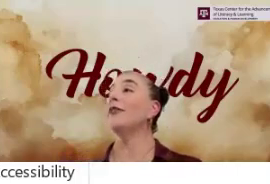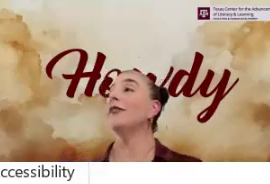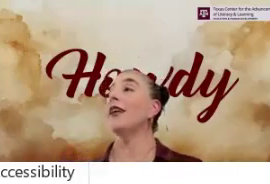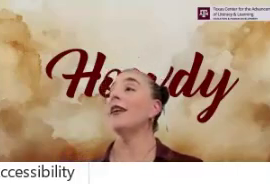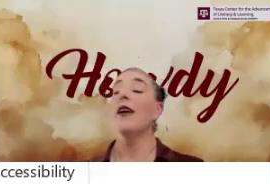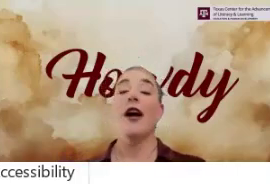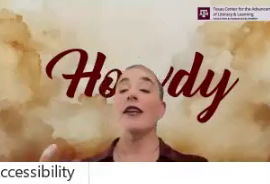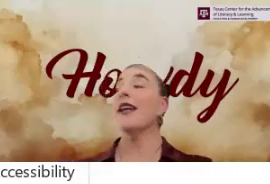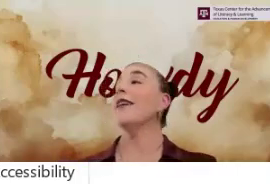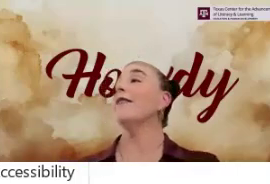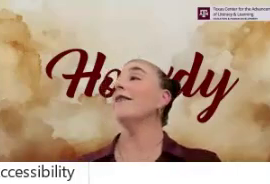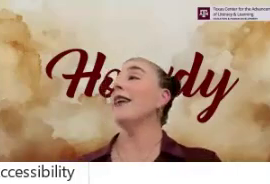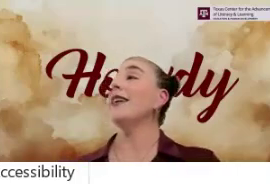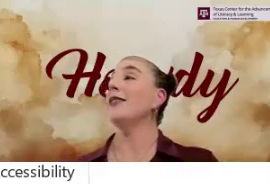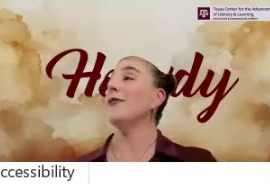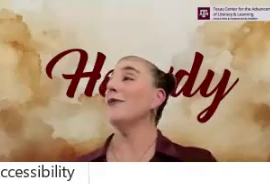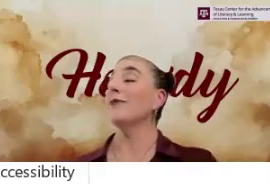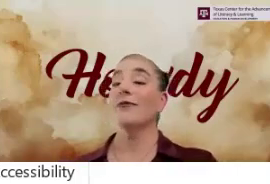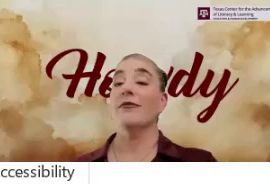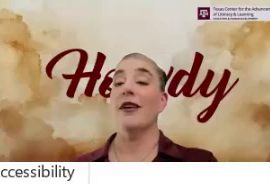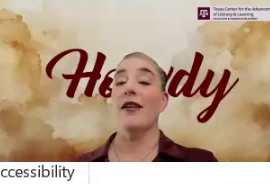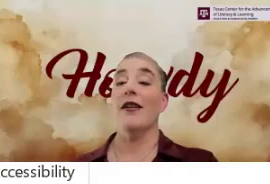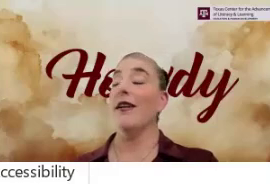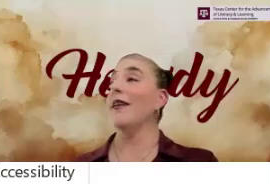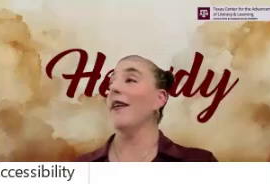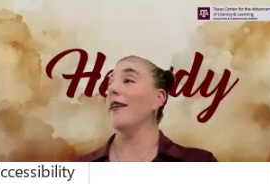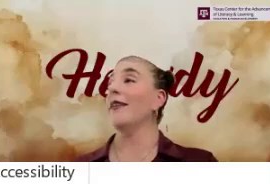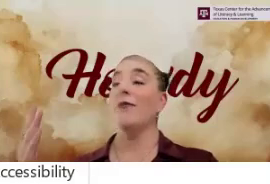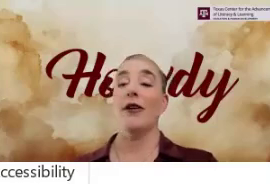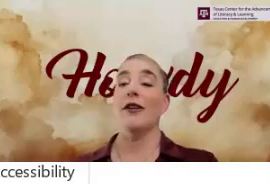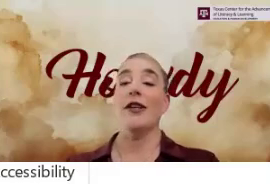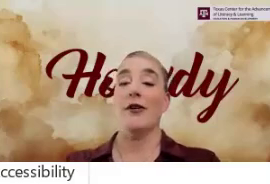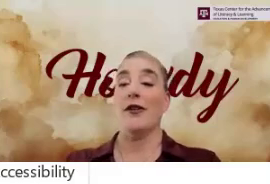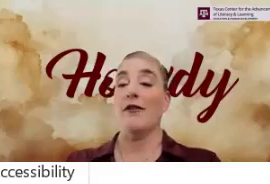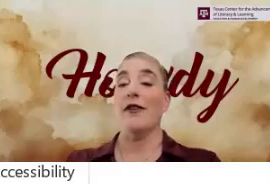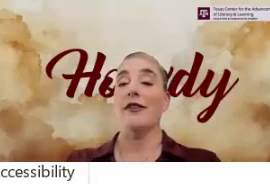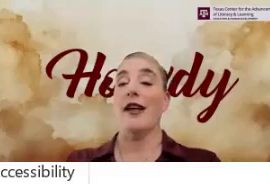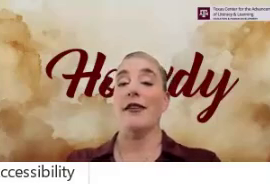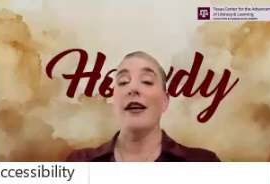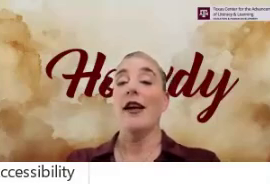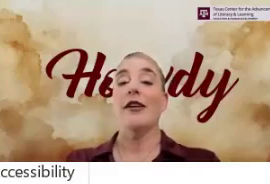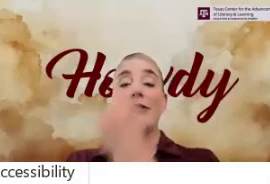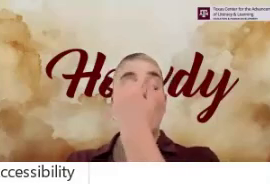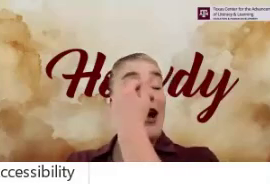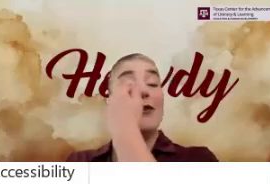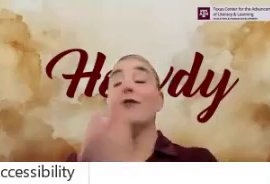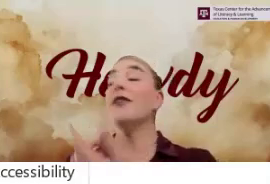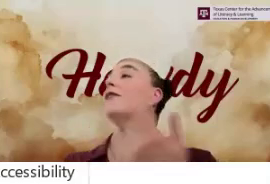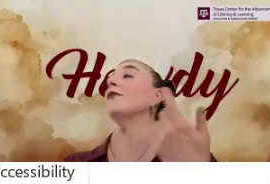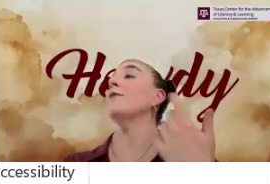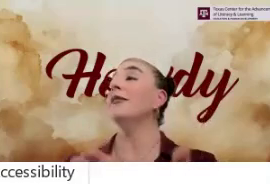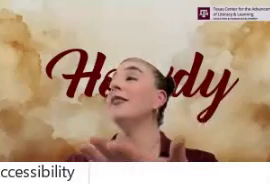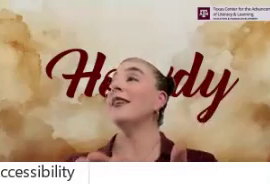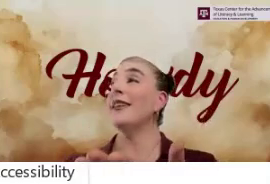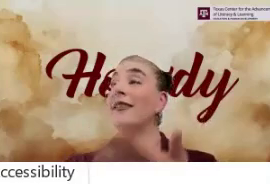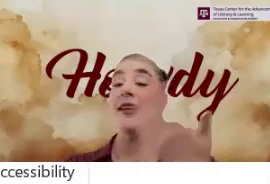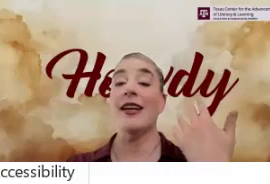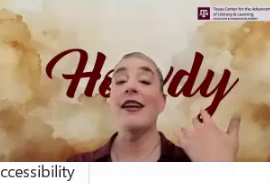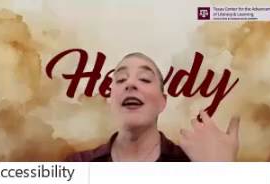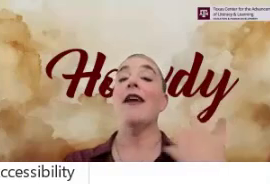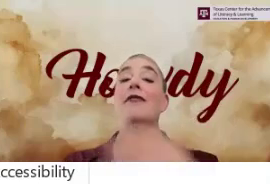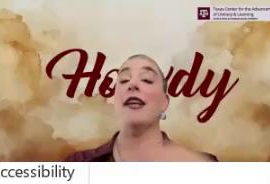I don't have to say again, thank you. I can mark it decorative, exactly. Because I don't think they're